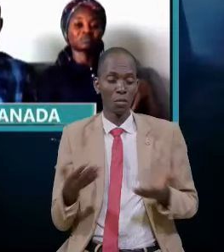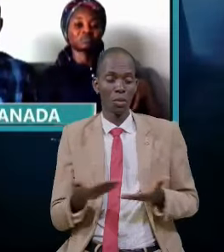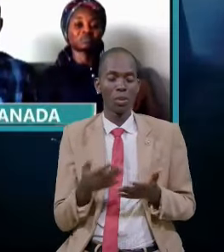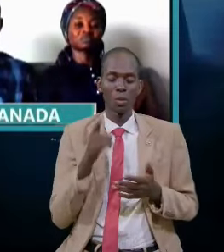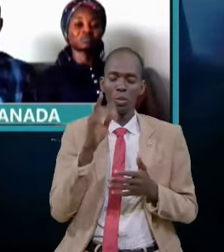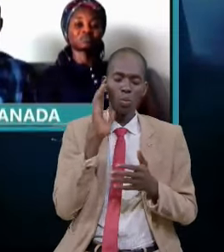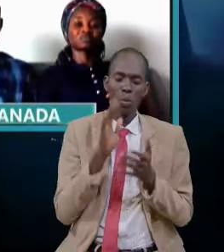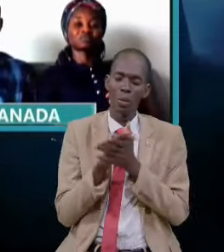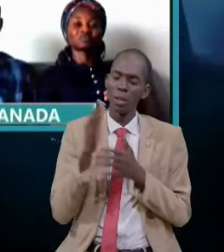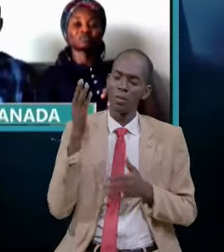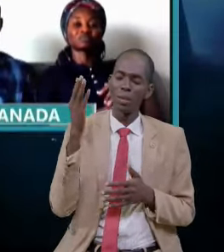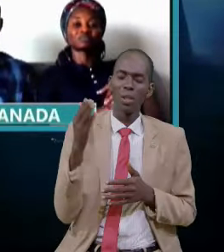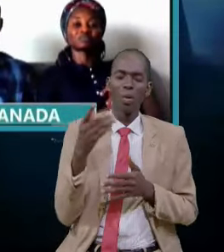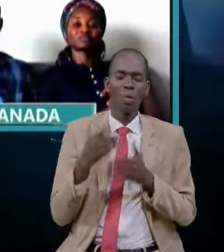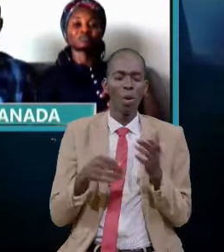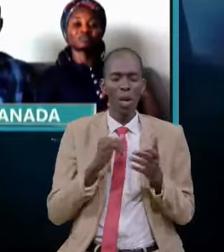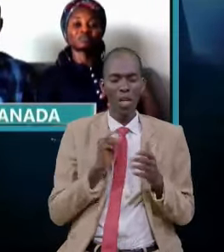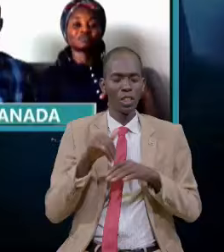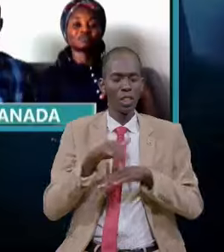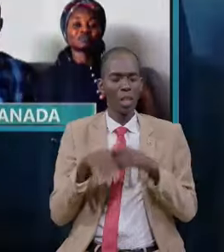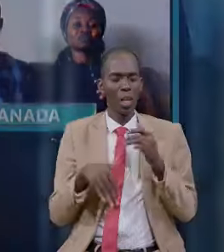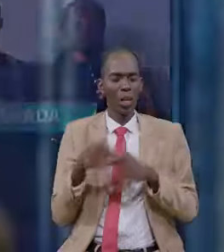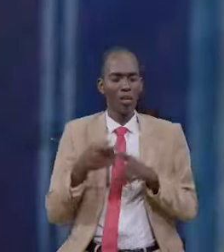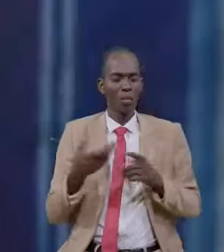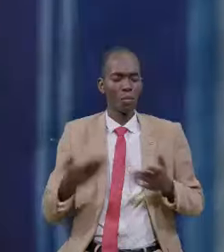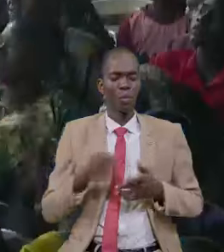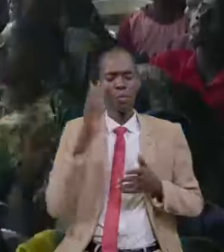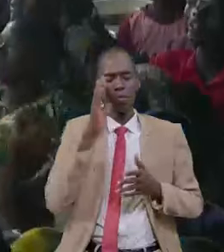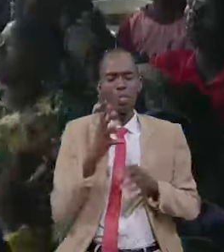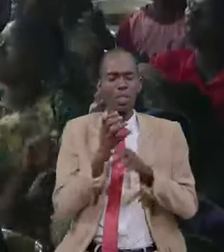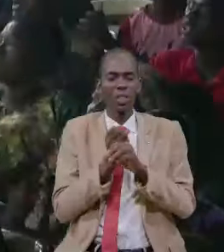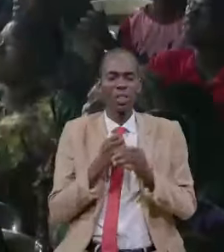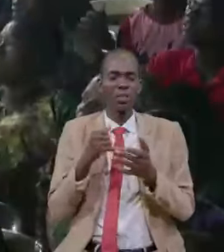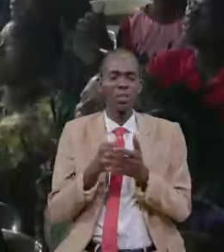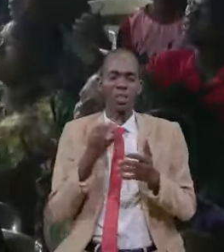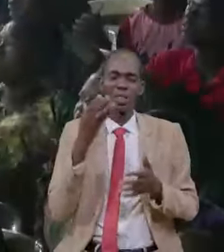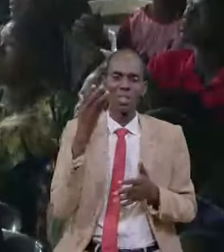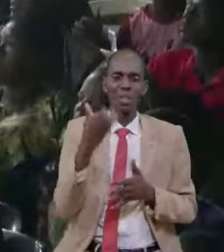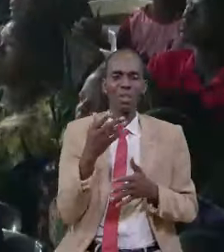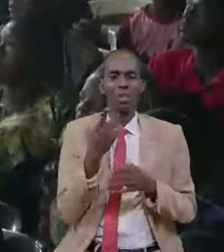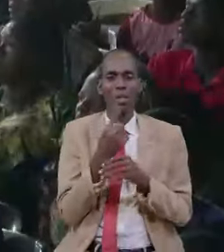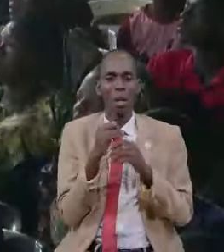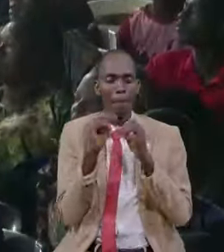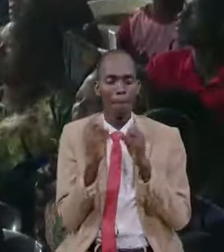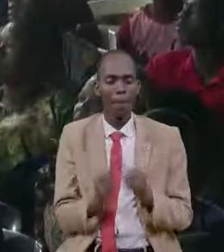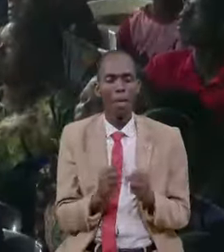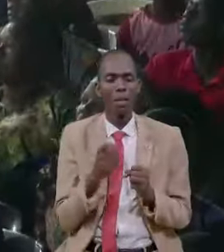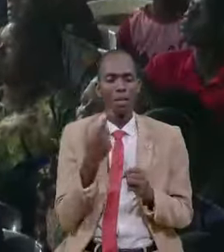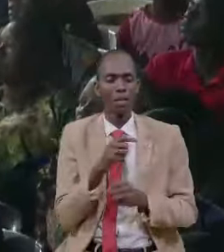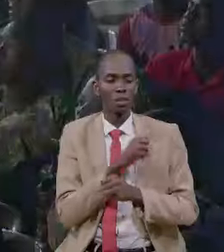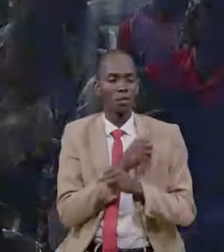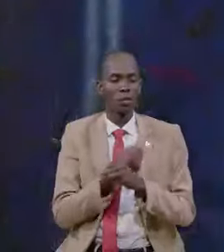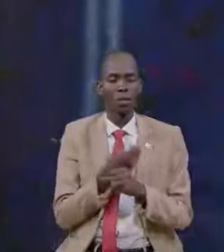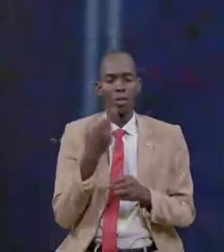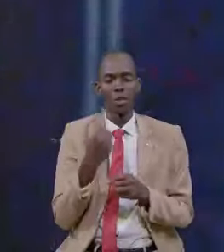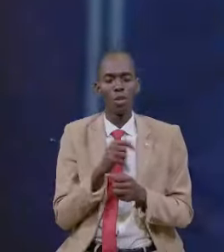What I send out from here, you receive it over there. The power, the strength, the authority